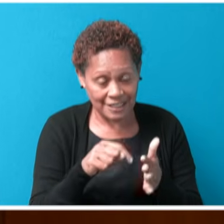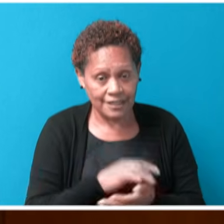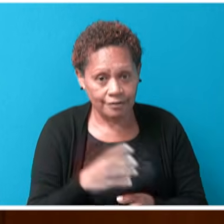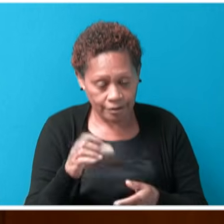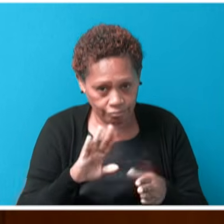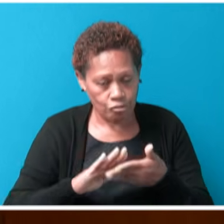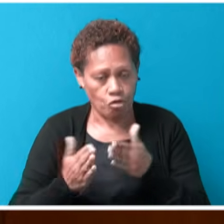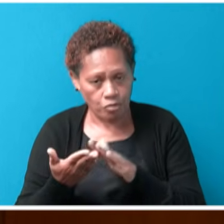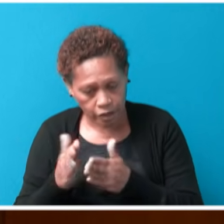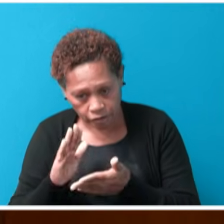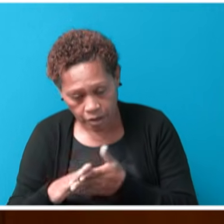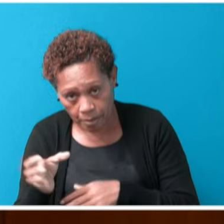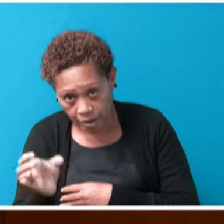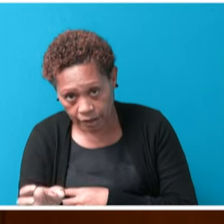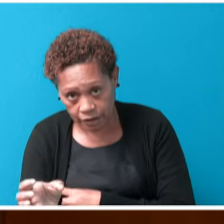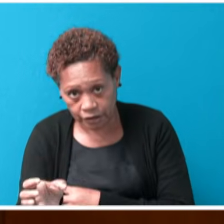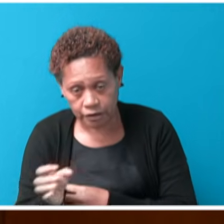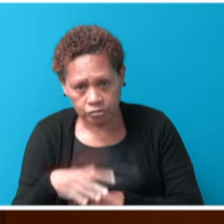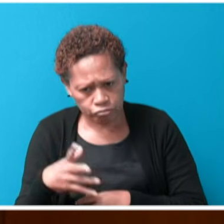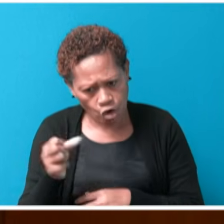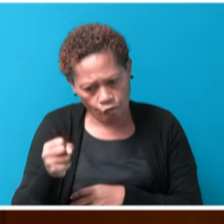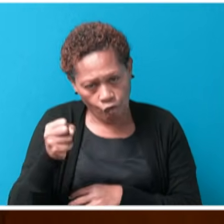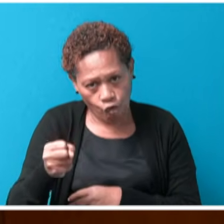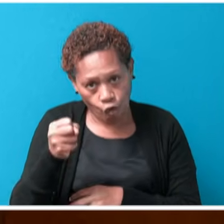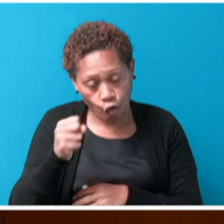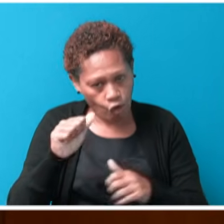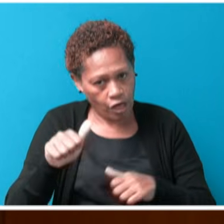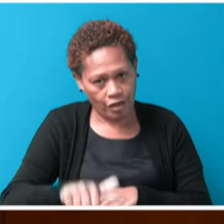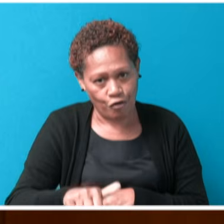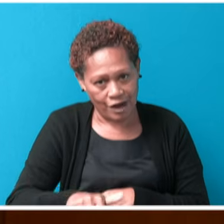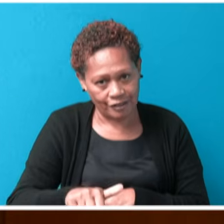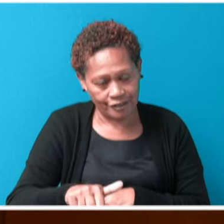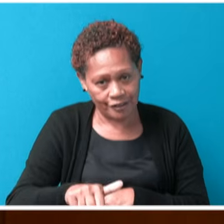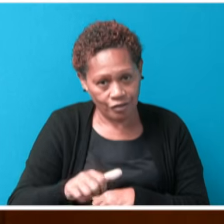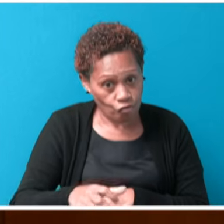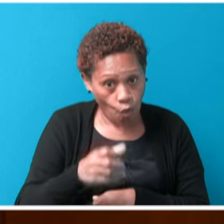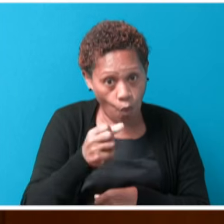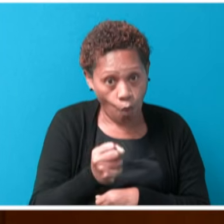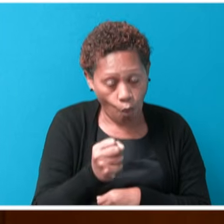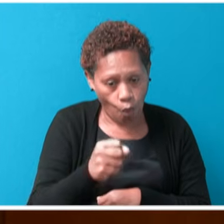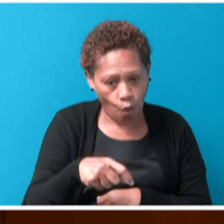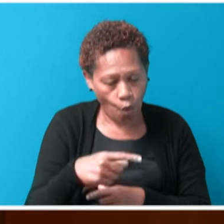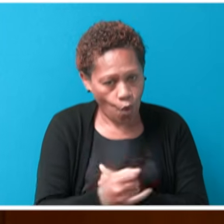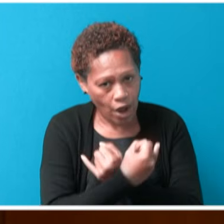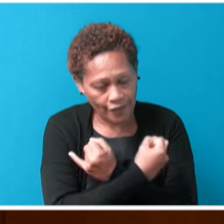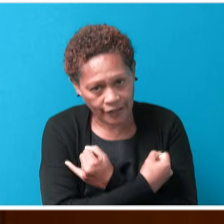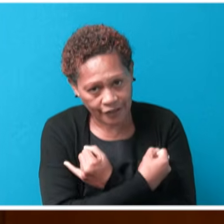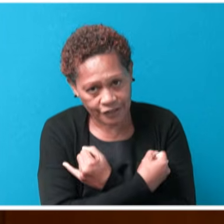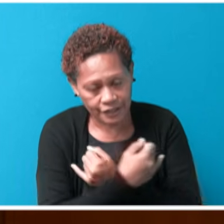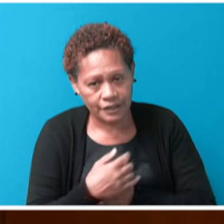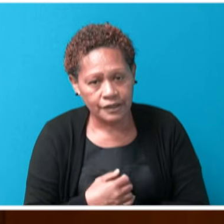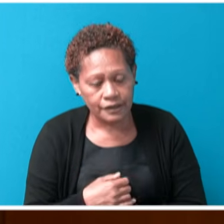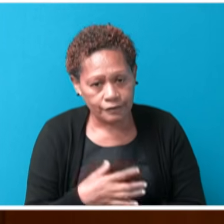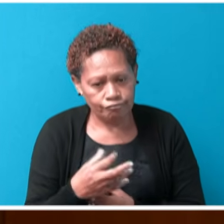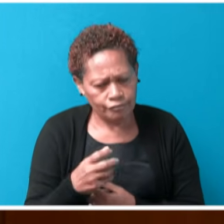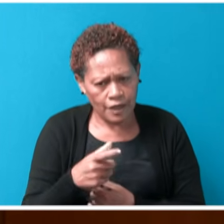person, democracy upholds their rights and upholds their integrity. Democracy